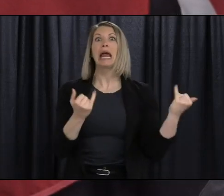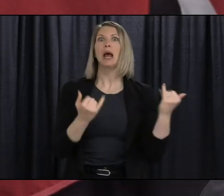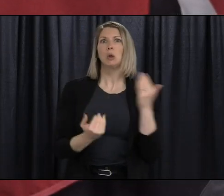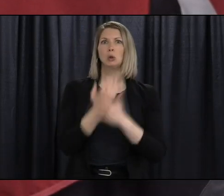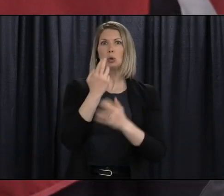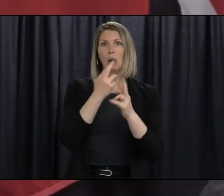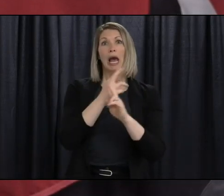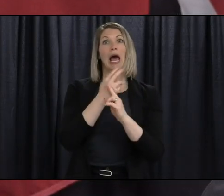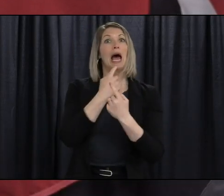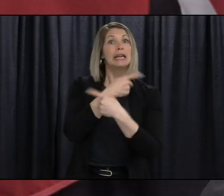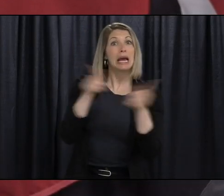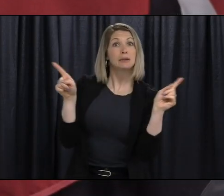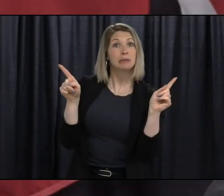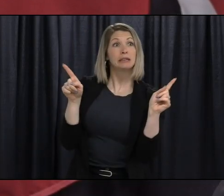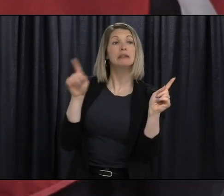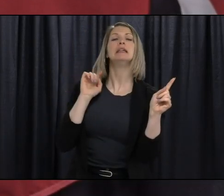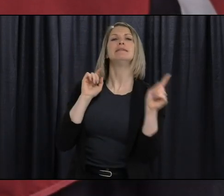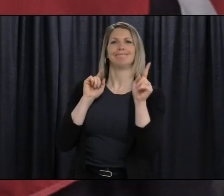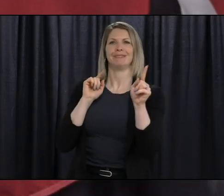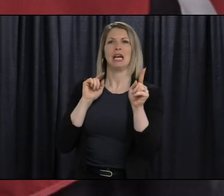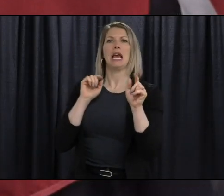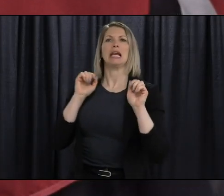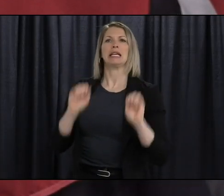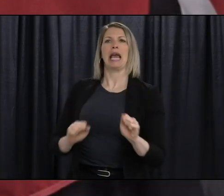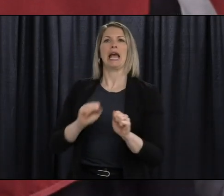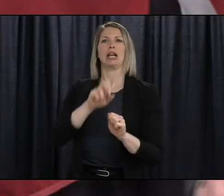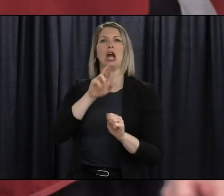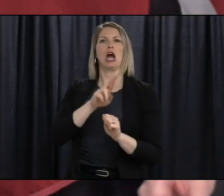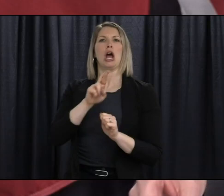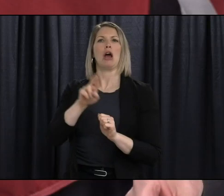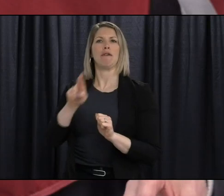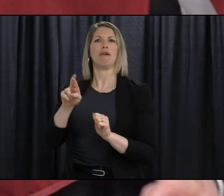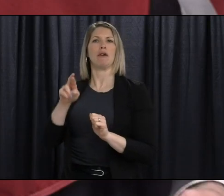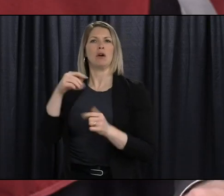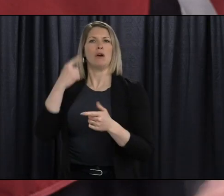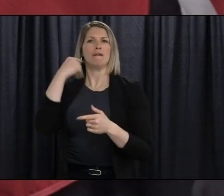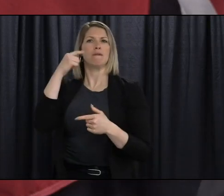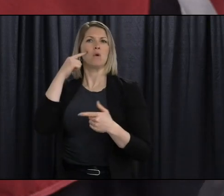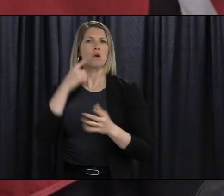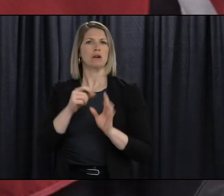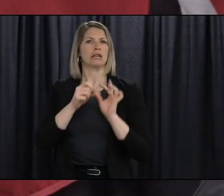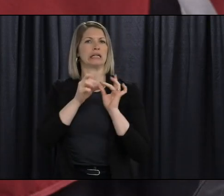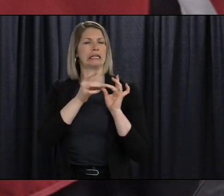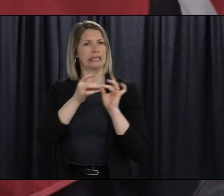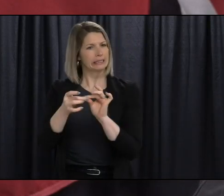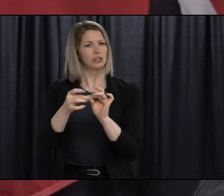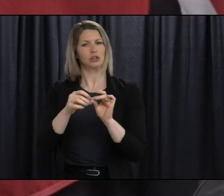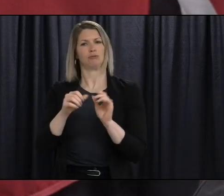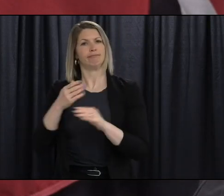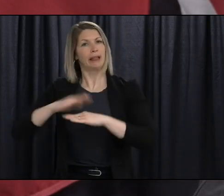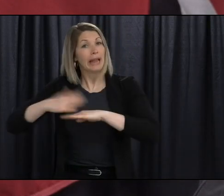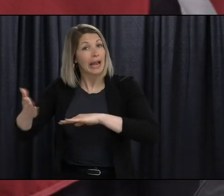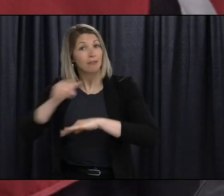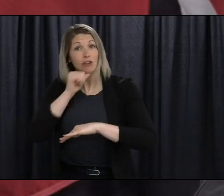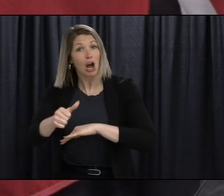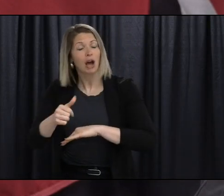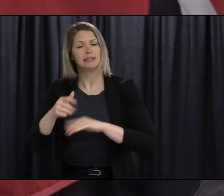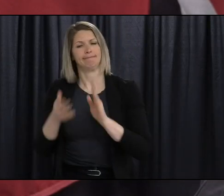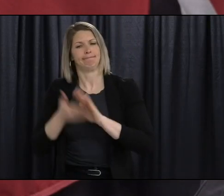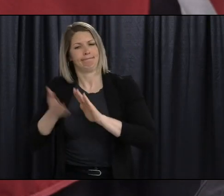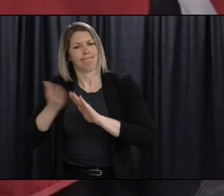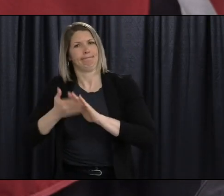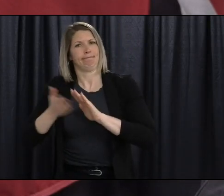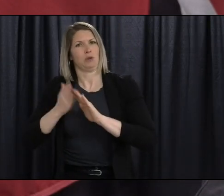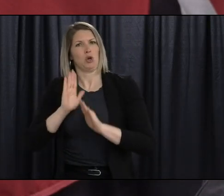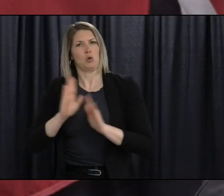continue to pay employees. So this keeps employees on your payroll. So what it comes down